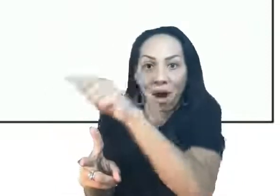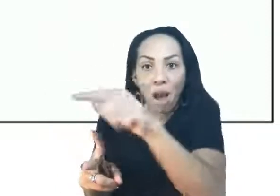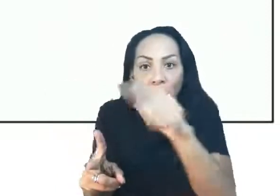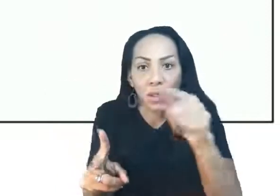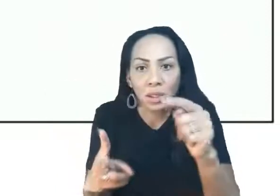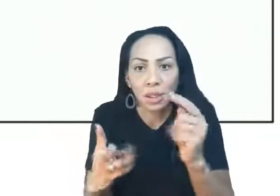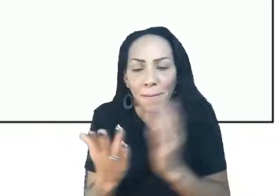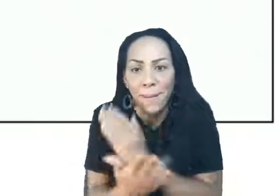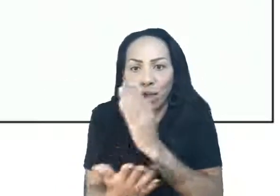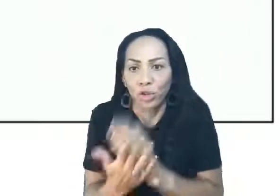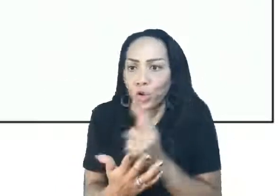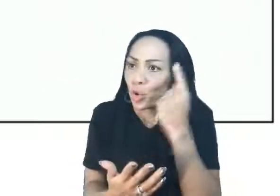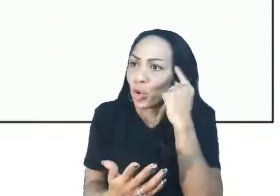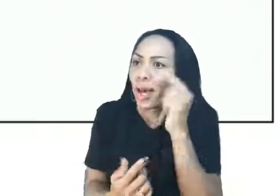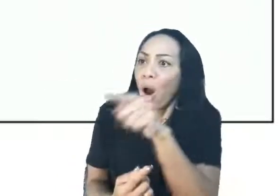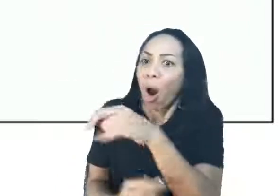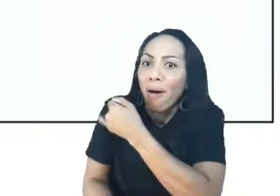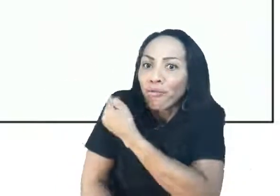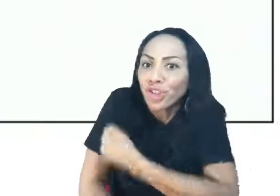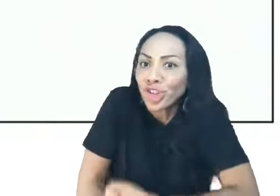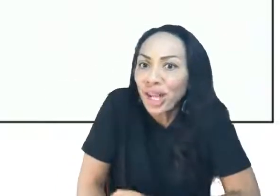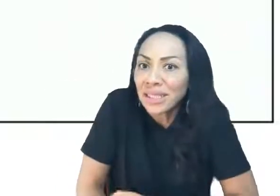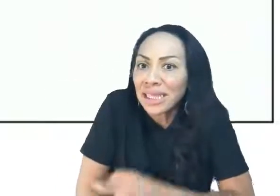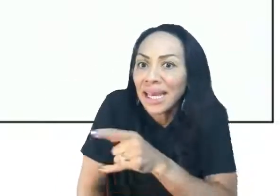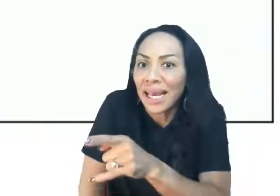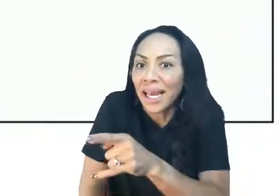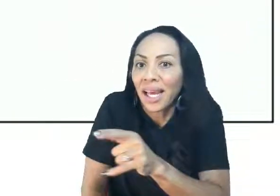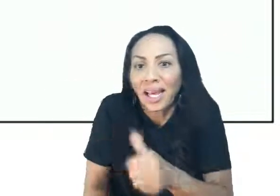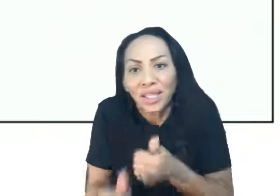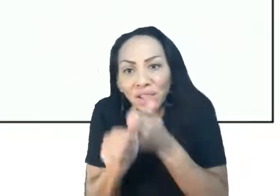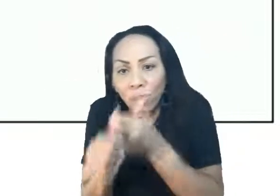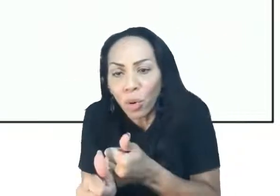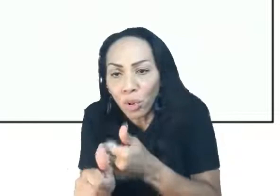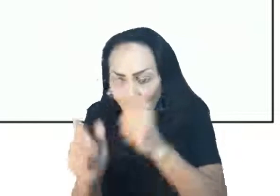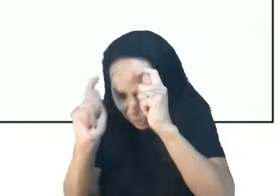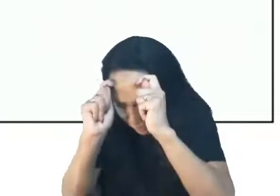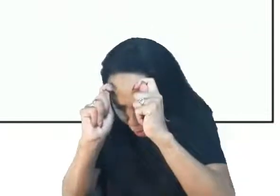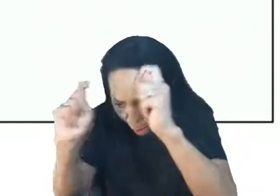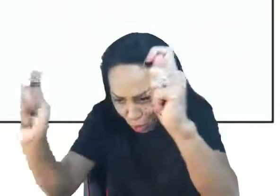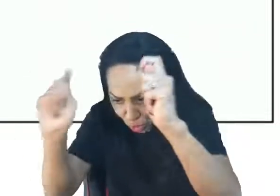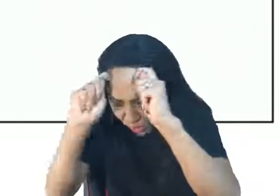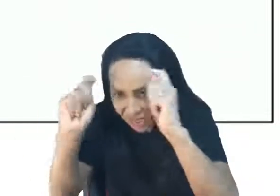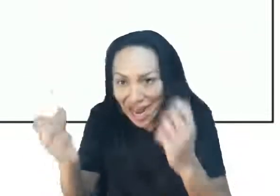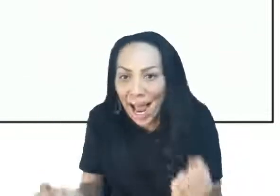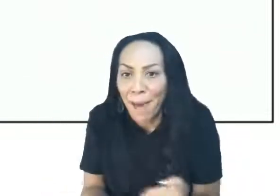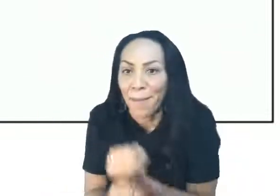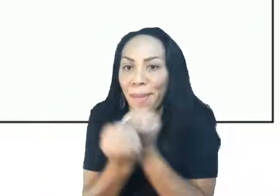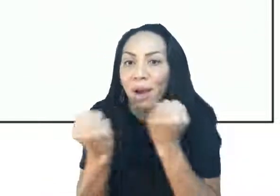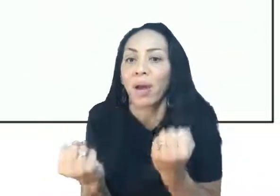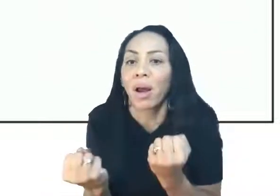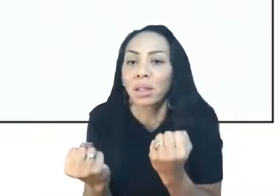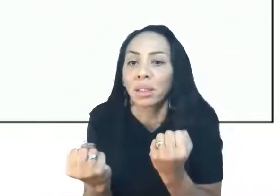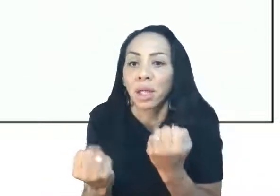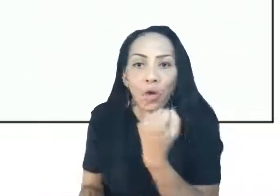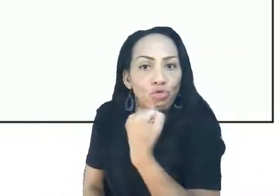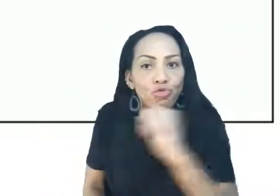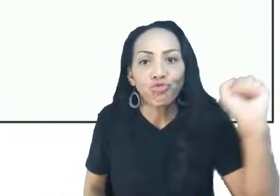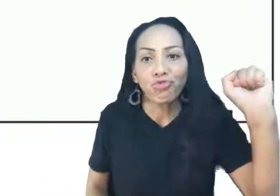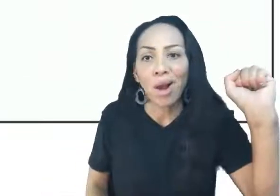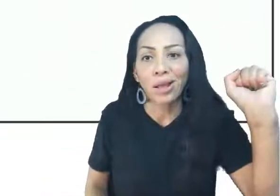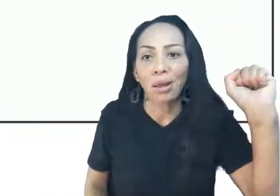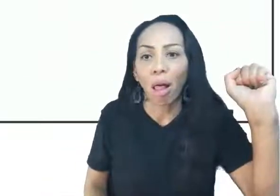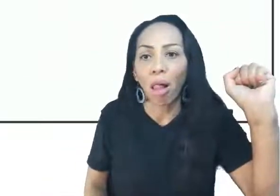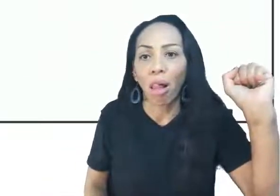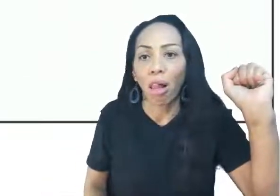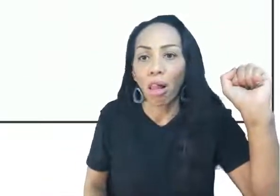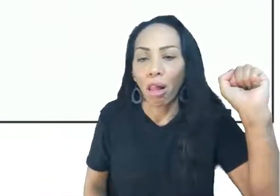precarity and fragility, and to support it, honour it, empower it. A radical kinship, an interdependent politics,